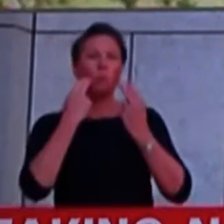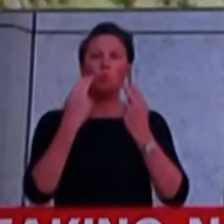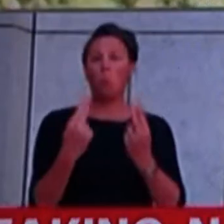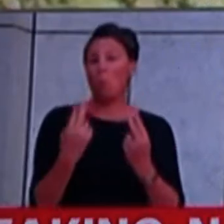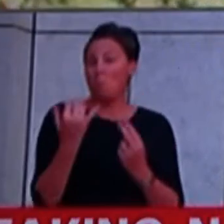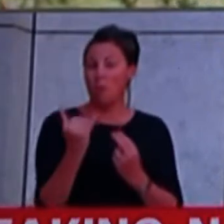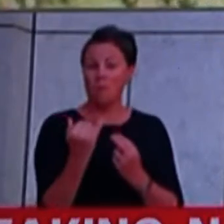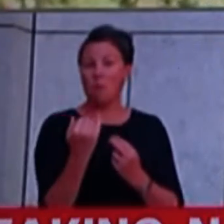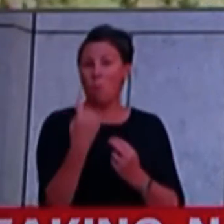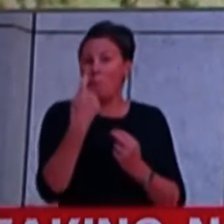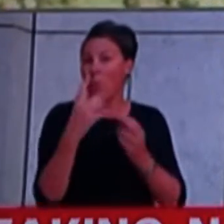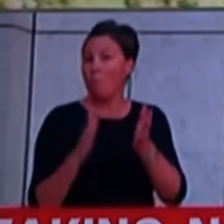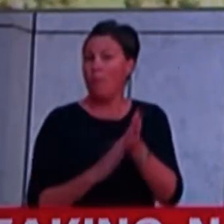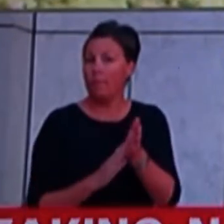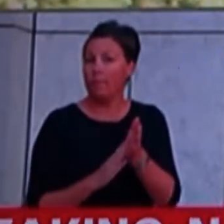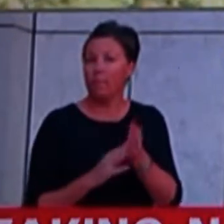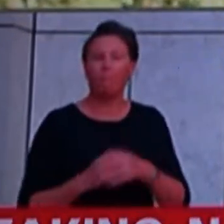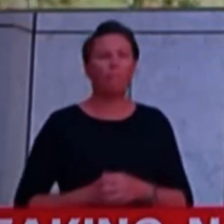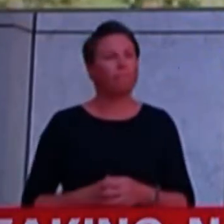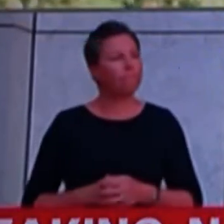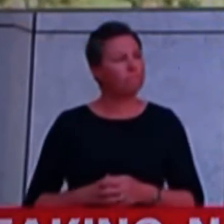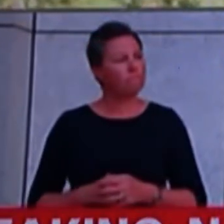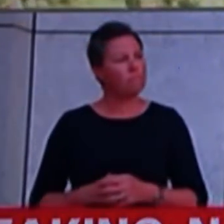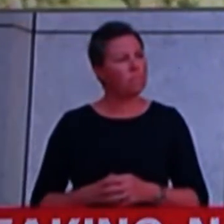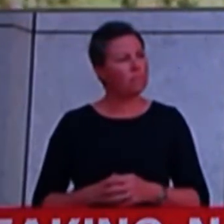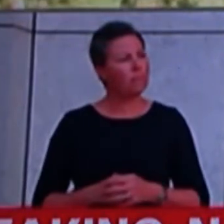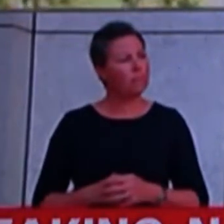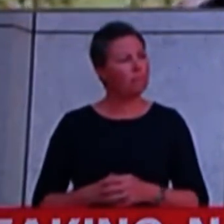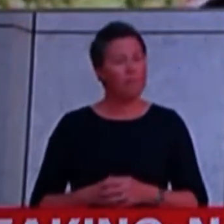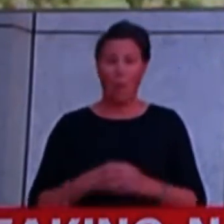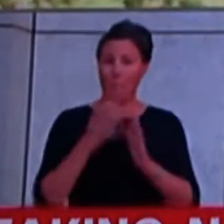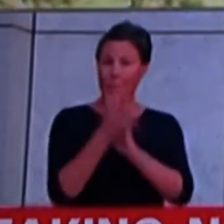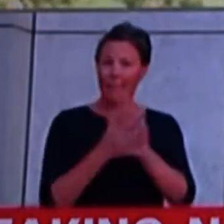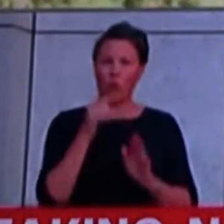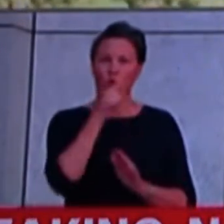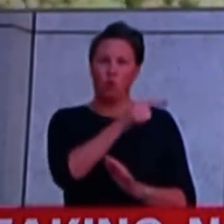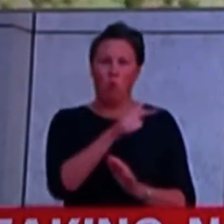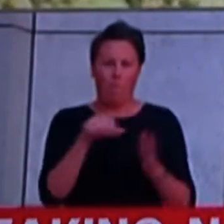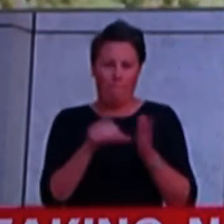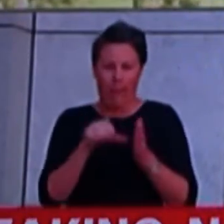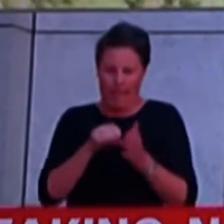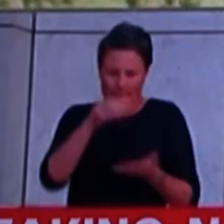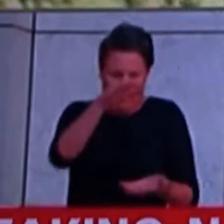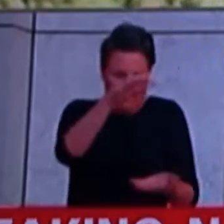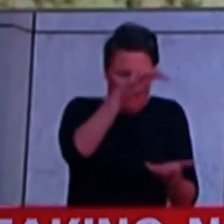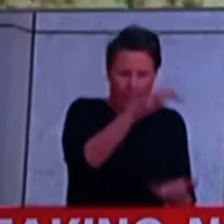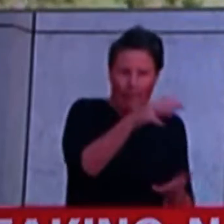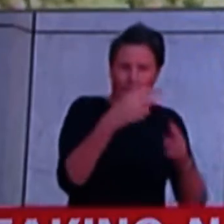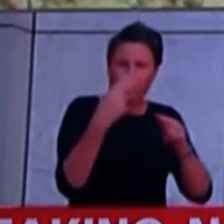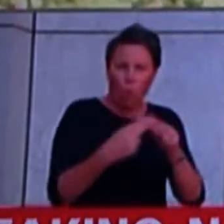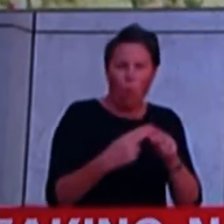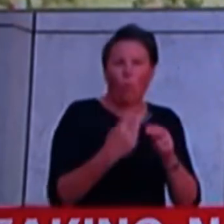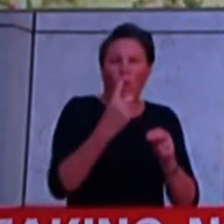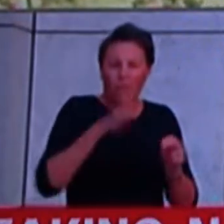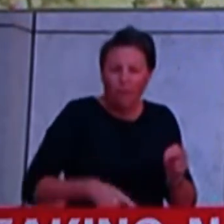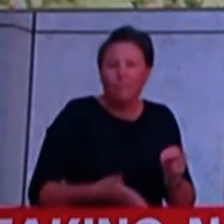money you've set aside for JobKeeper and JobSeeker, that we may not spend as much as was anticipated in those rescue packages, and it might just